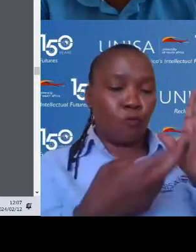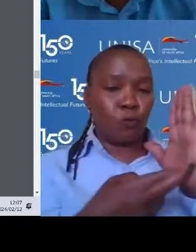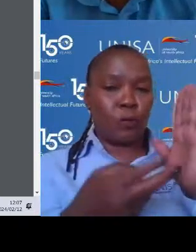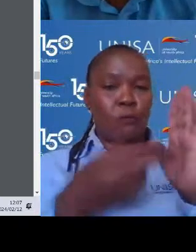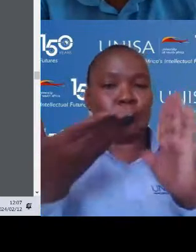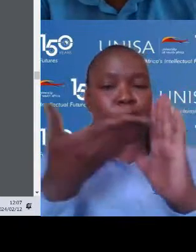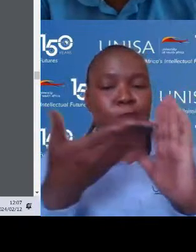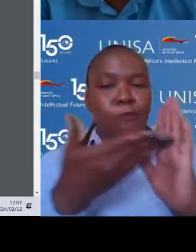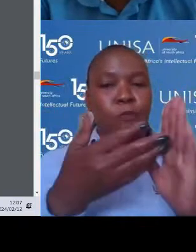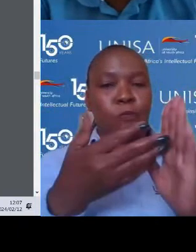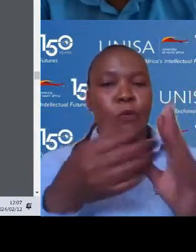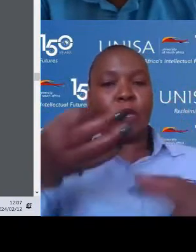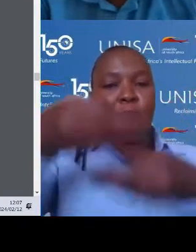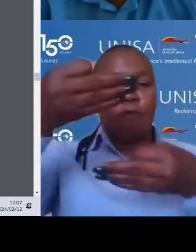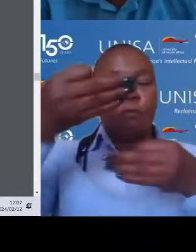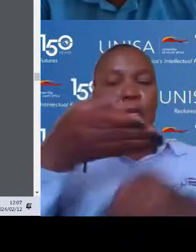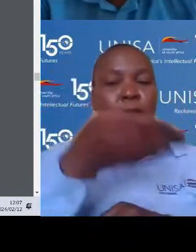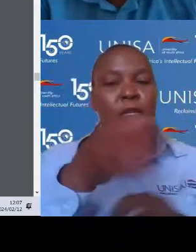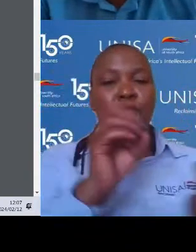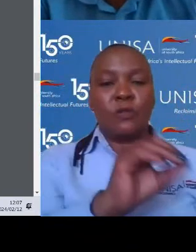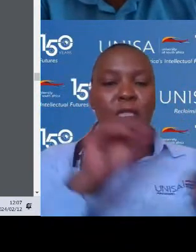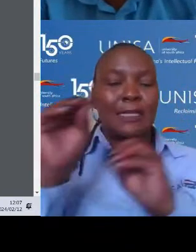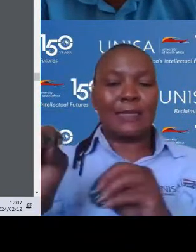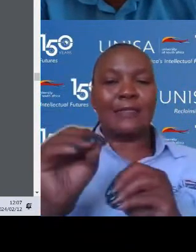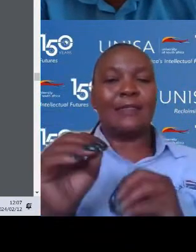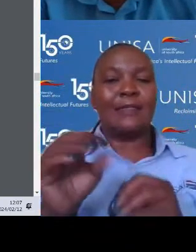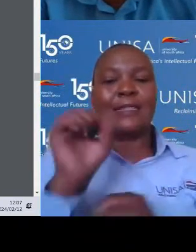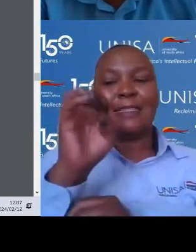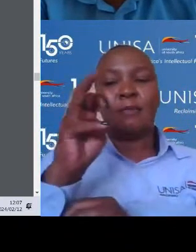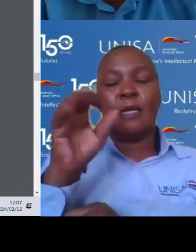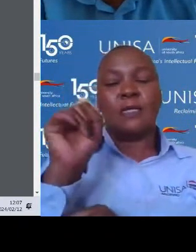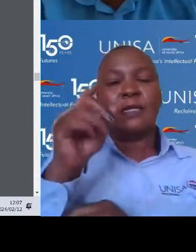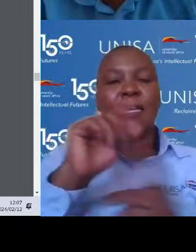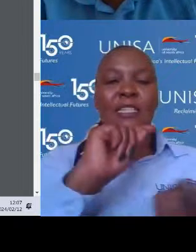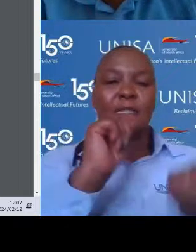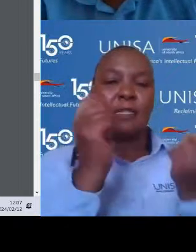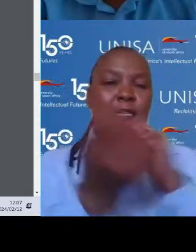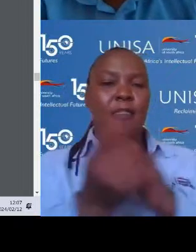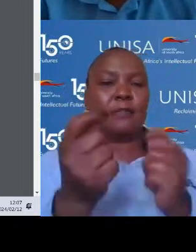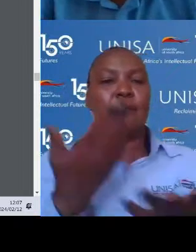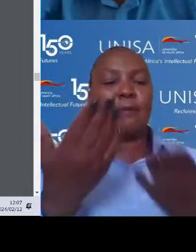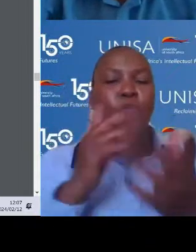studies. Semester change, if you also want to switch and not